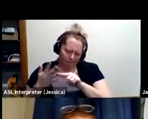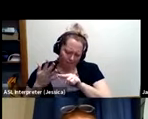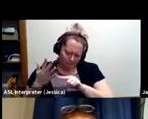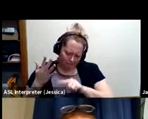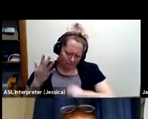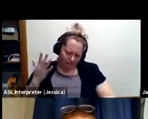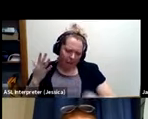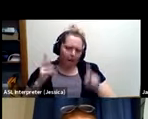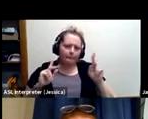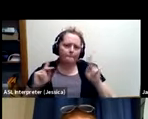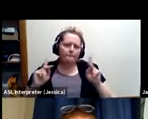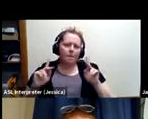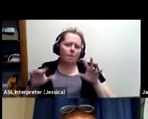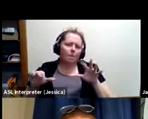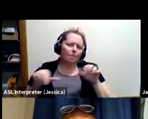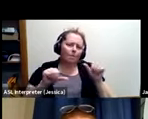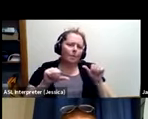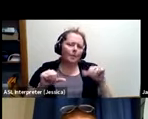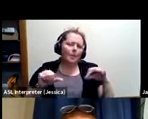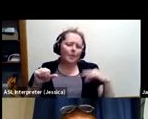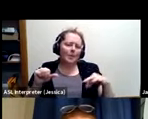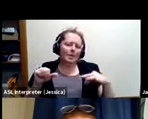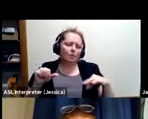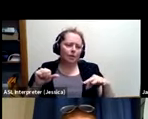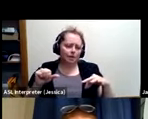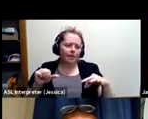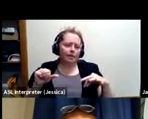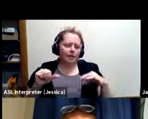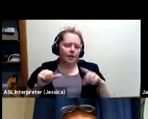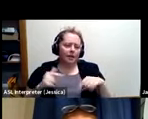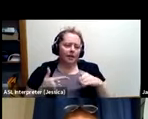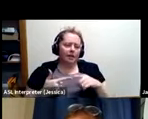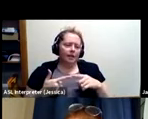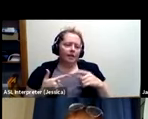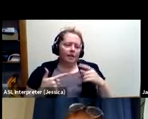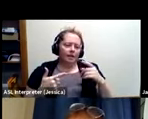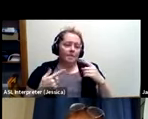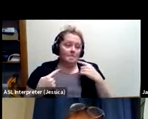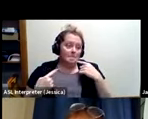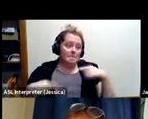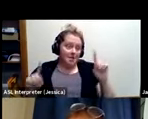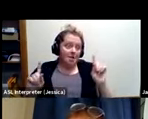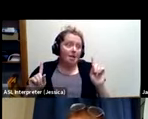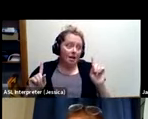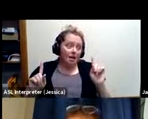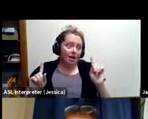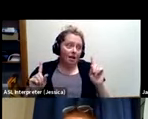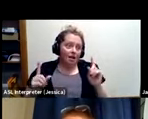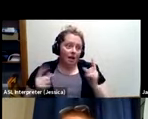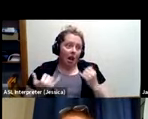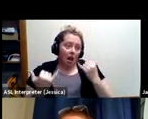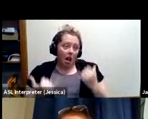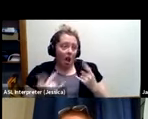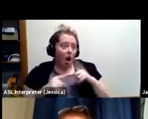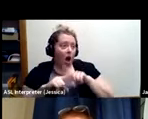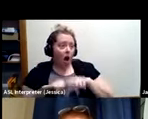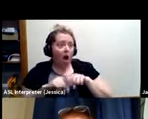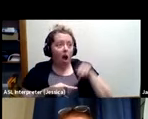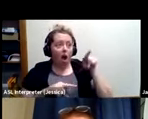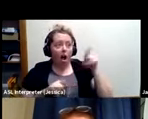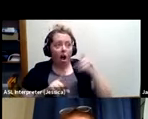places, Pittsburgh, oh, yeah, I claimed them. Yeah, they were here first, but they didn't show that kind of love when we were here. So that's something I always